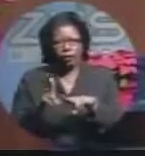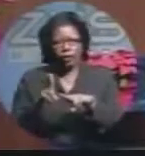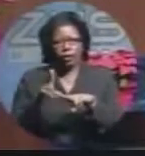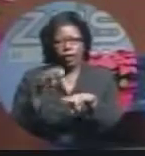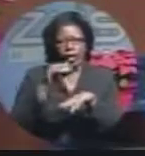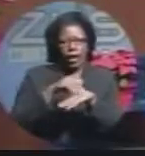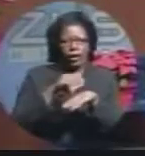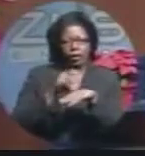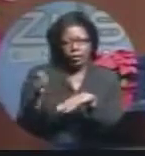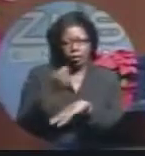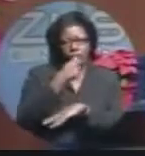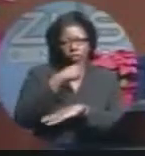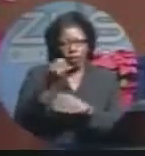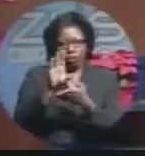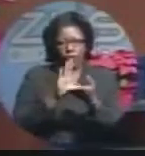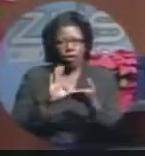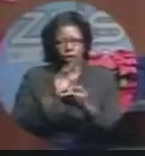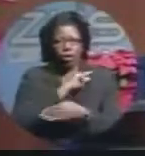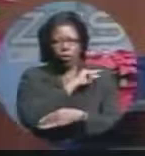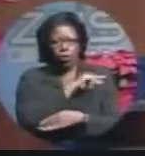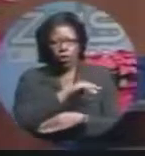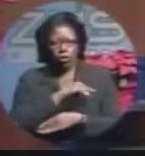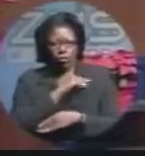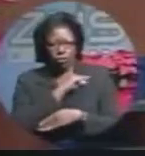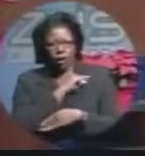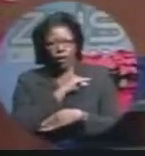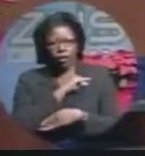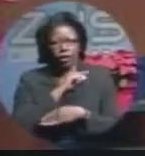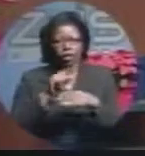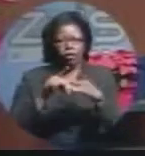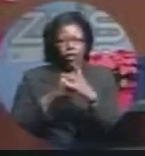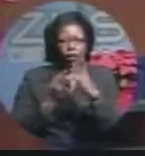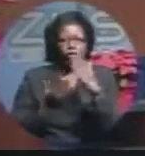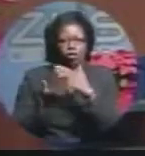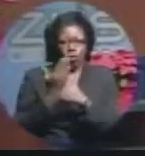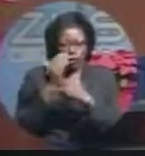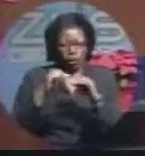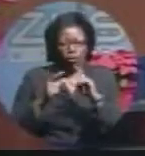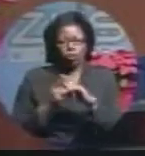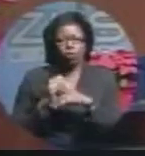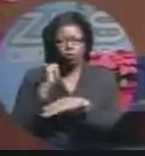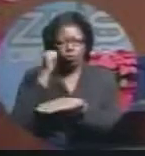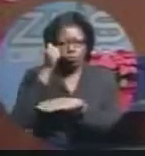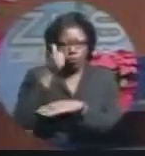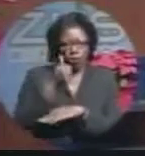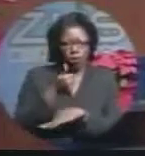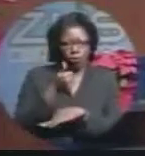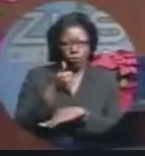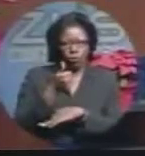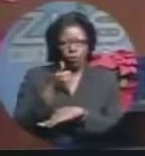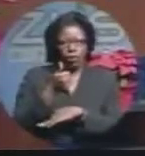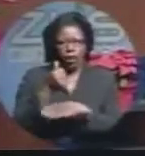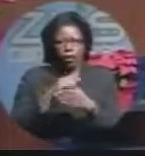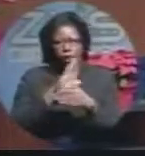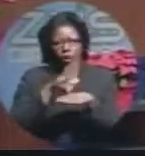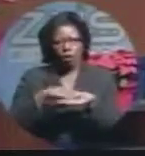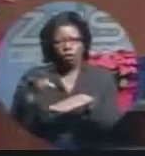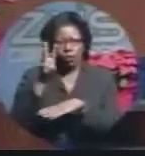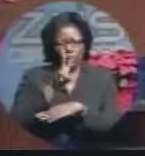National Tennis Center. Qualifying rounds started this morning and continue through tomorrow. Play in the main draw, that gets underway on